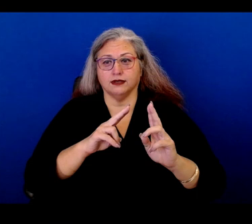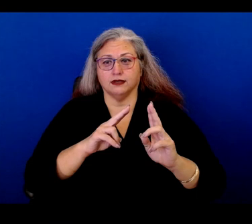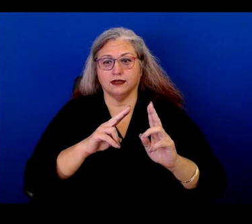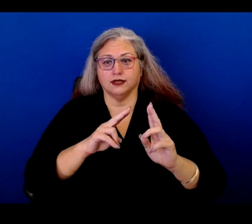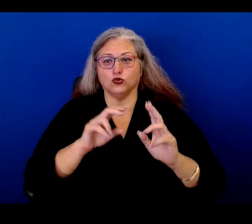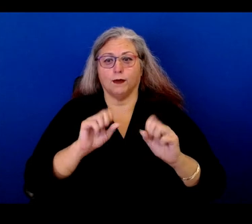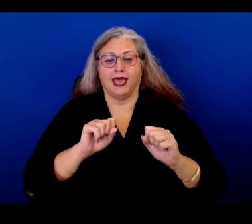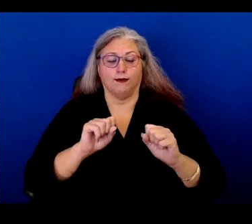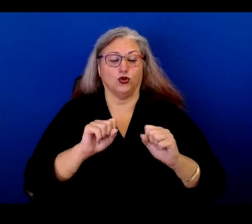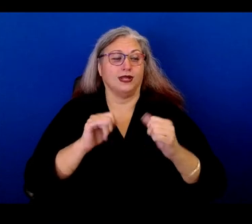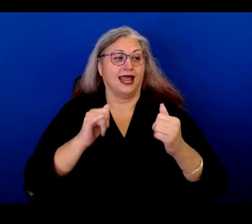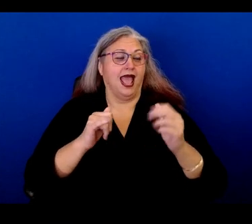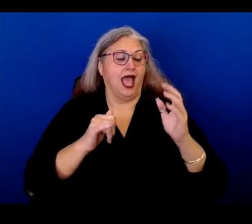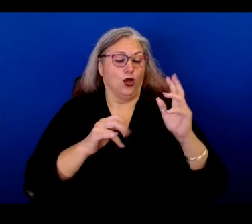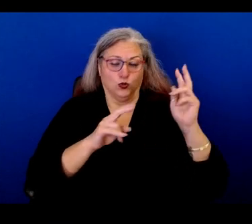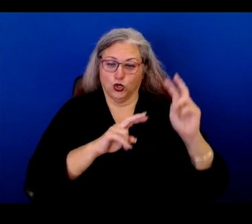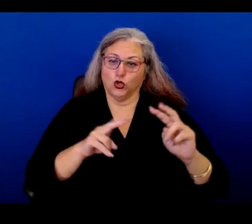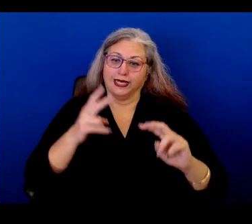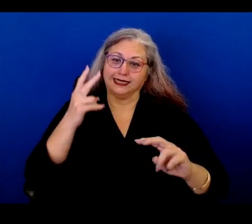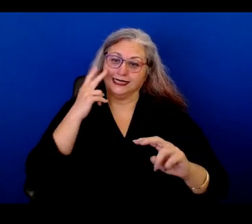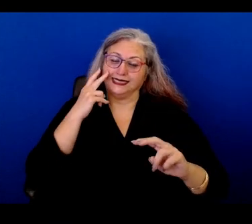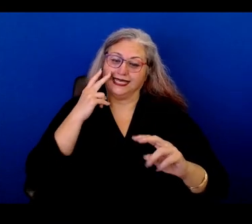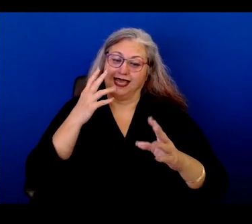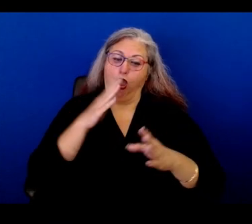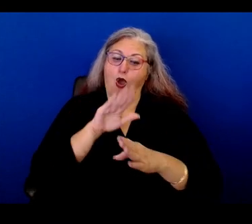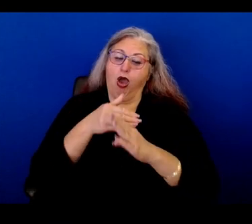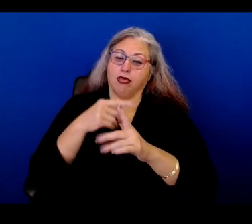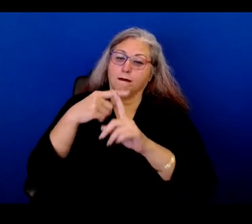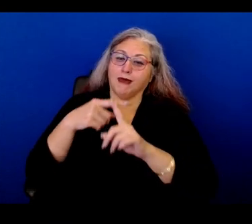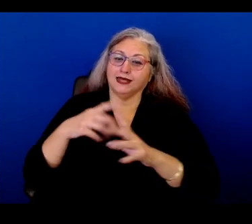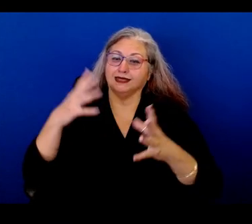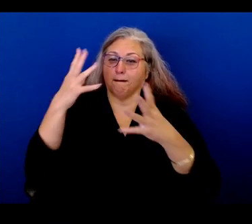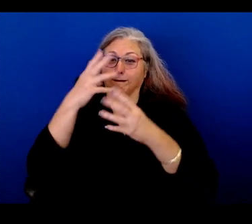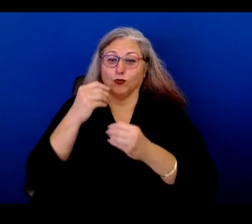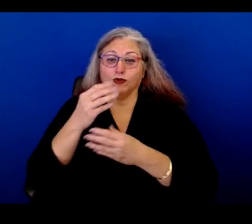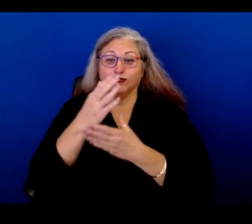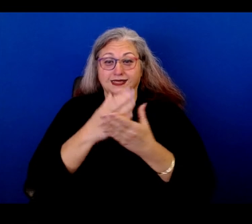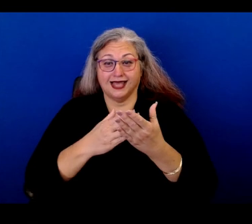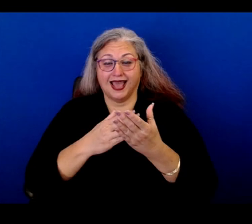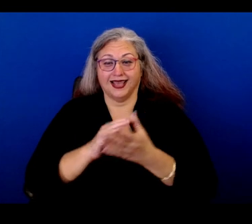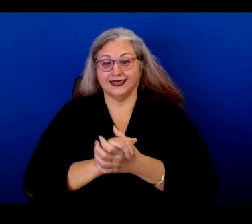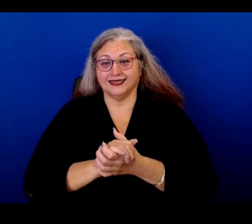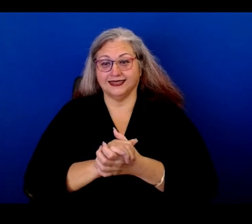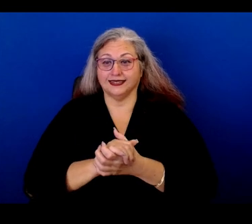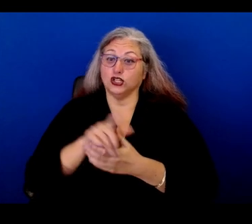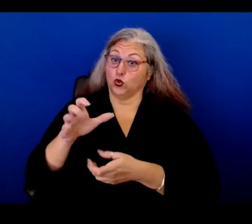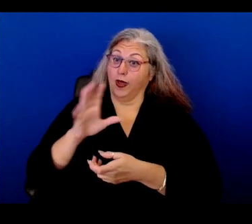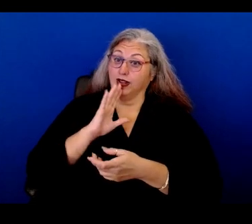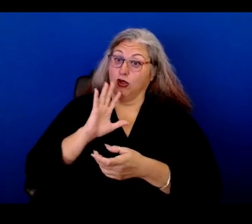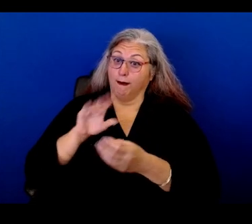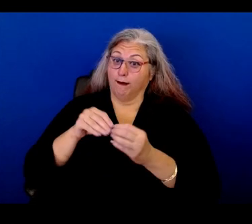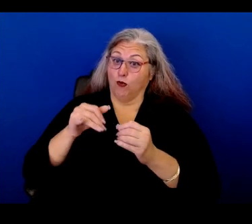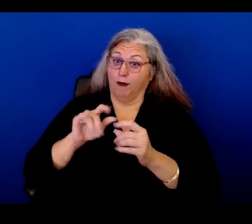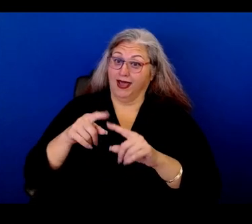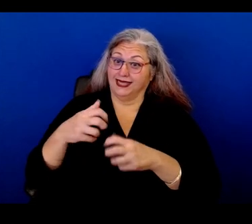to turn that over and see the beautiful side of it too. You know, that's Do you want to talk about any